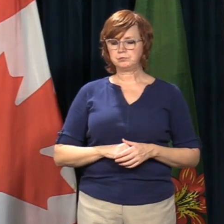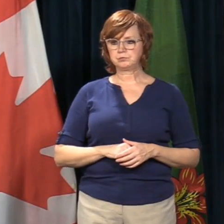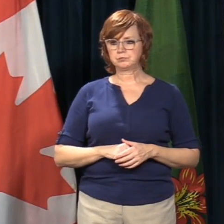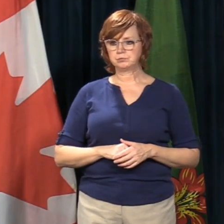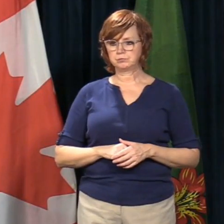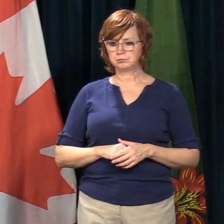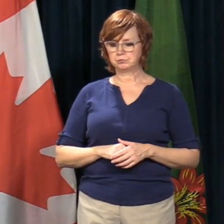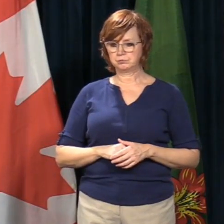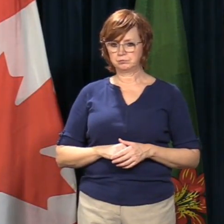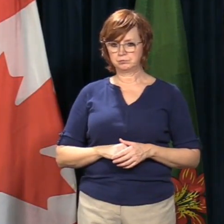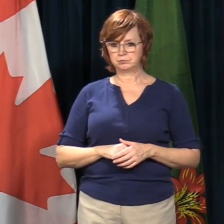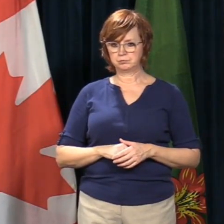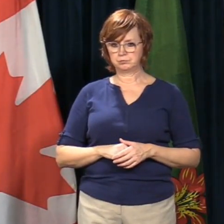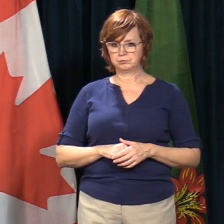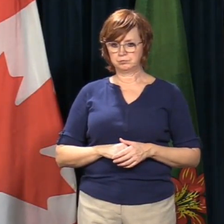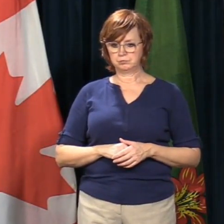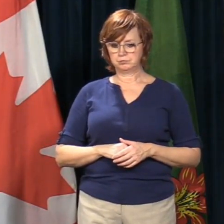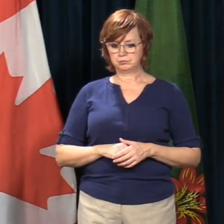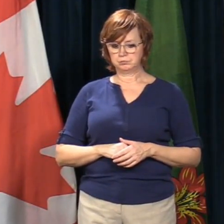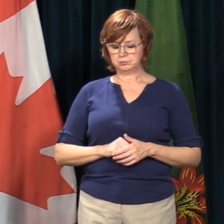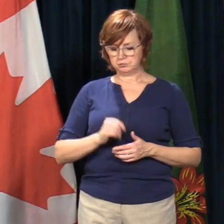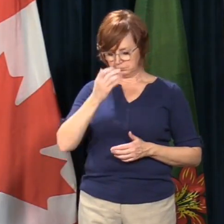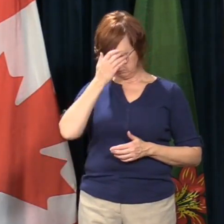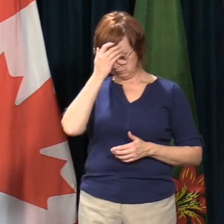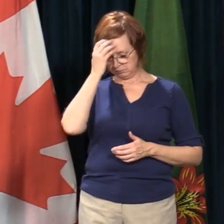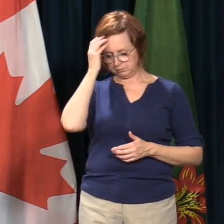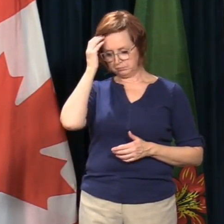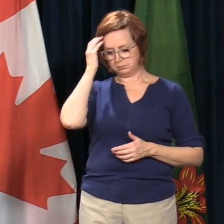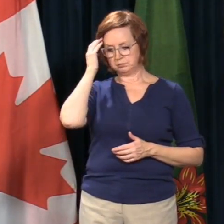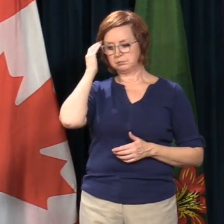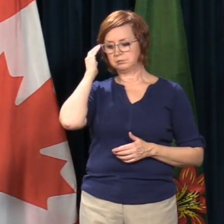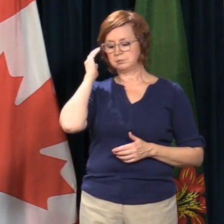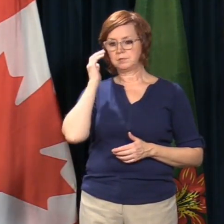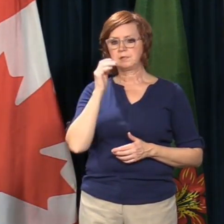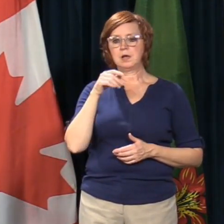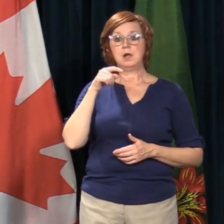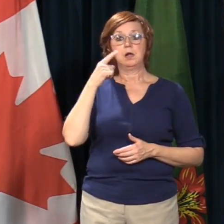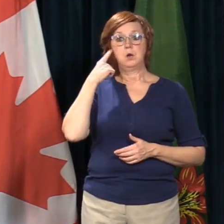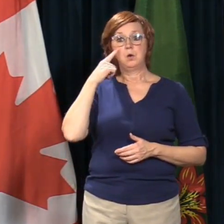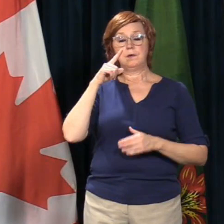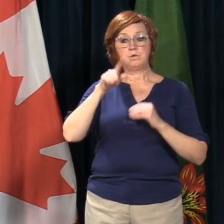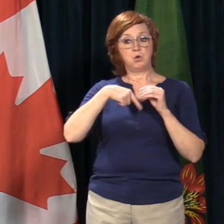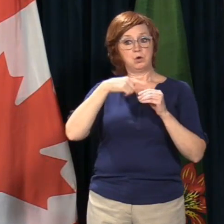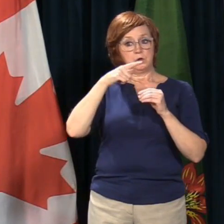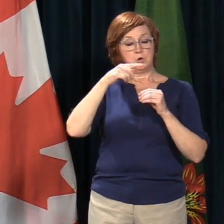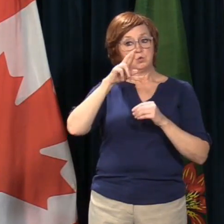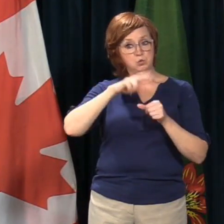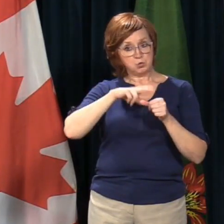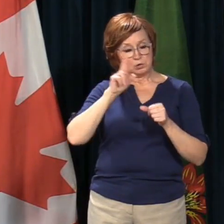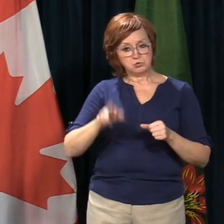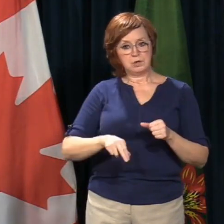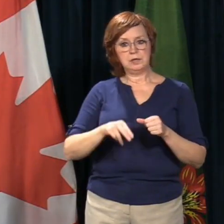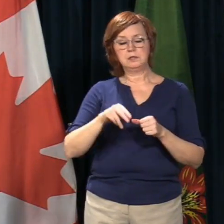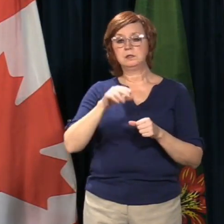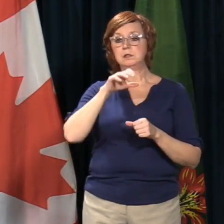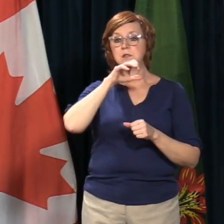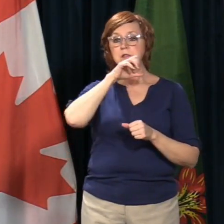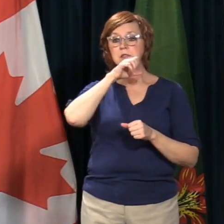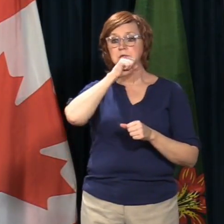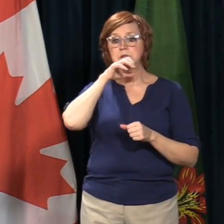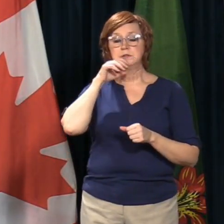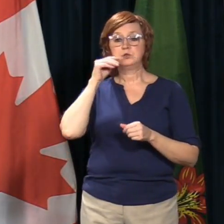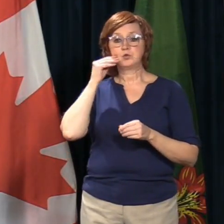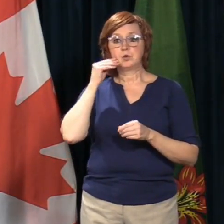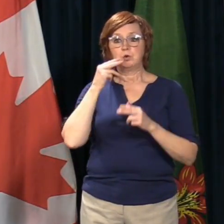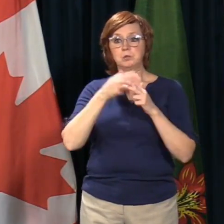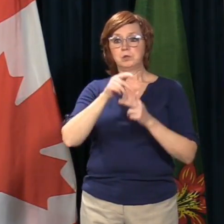long-term care homes, could we get an update on the situation in the eating care communities in Regina? That another second staff